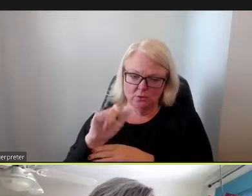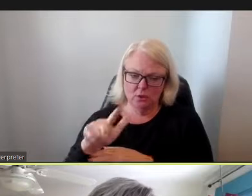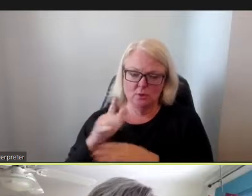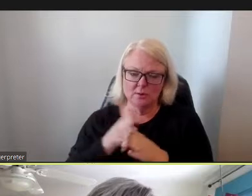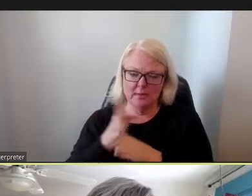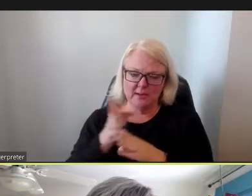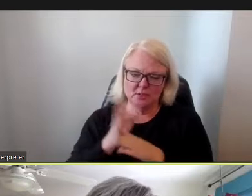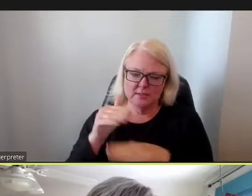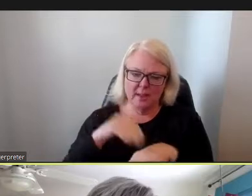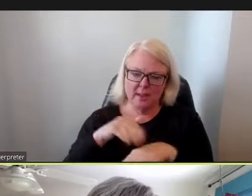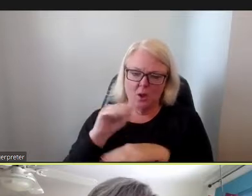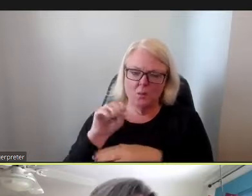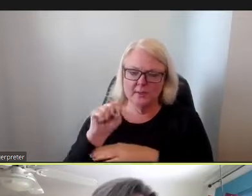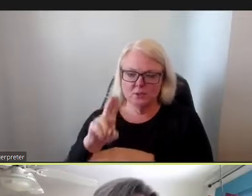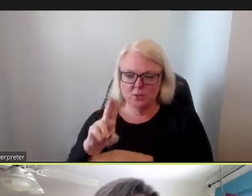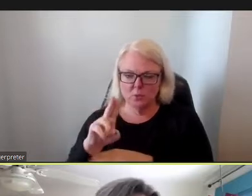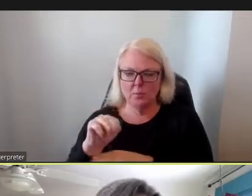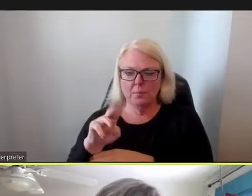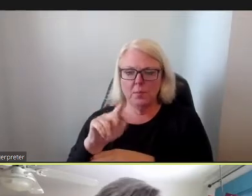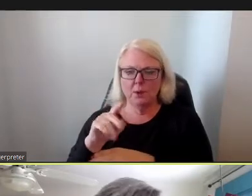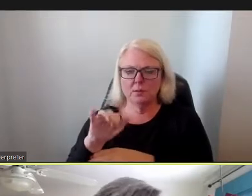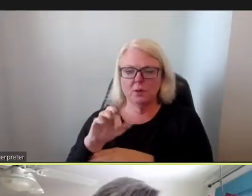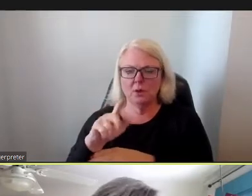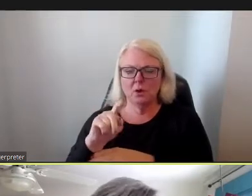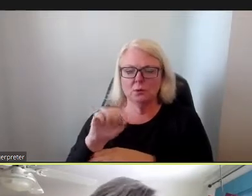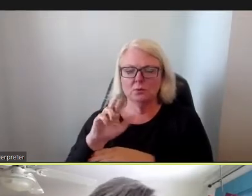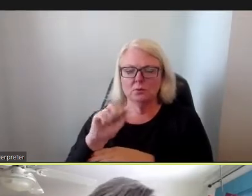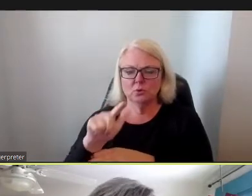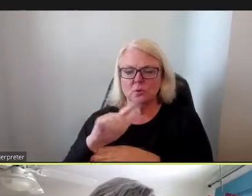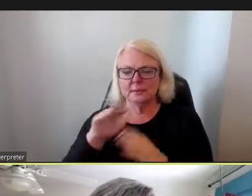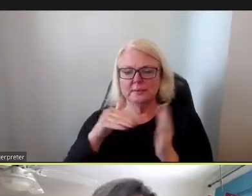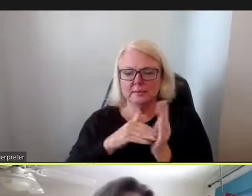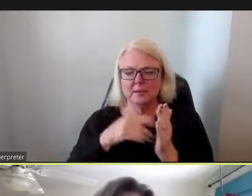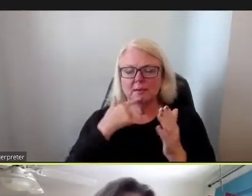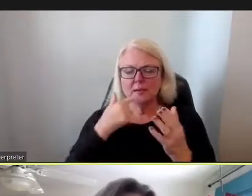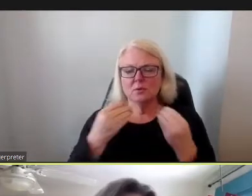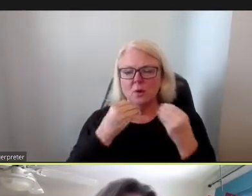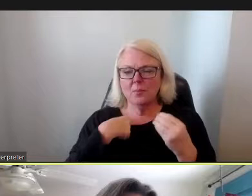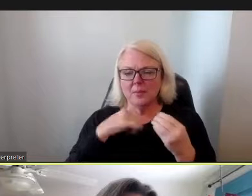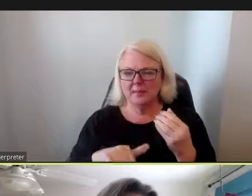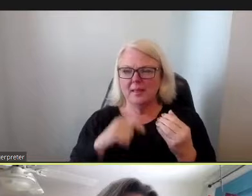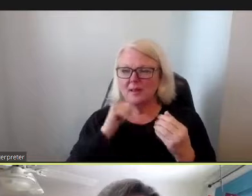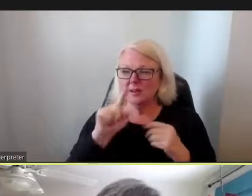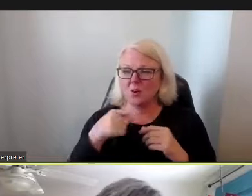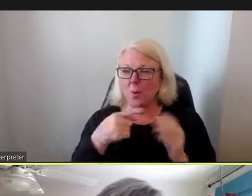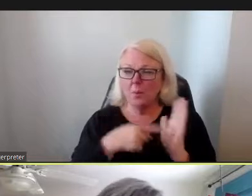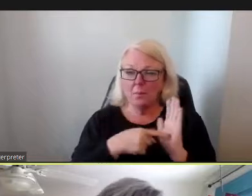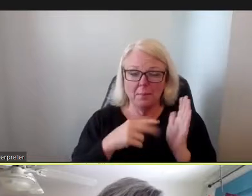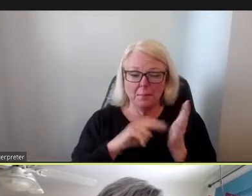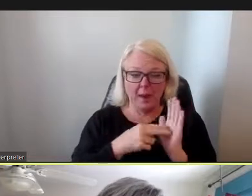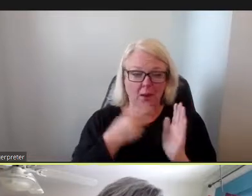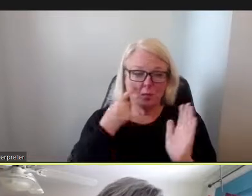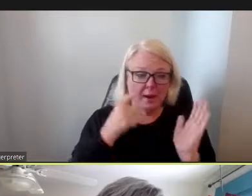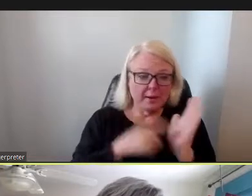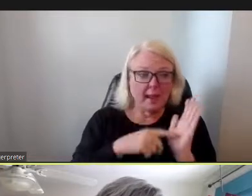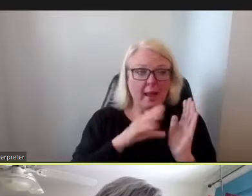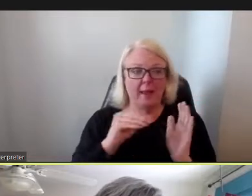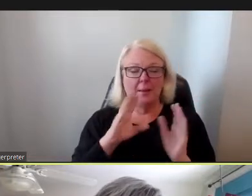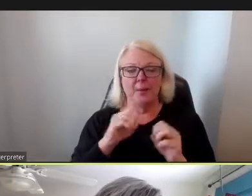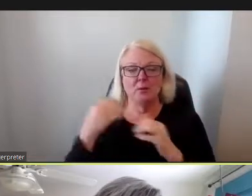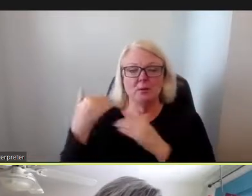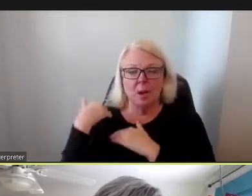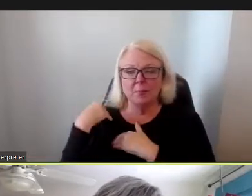Melissa and Christine have taught me that acknowledging land occupation does not just mean recognizing and being accountable for